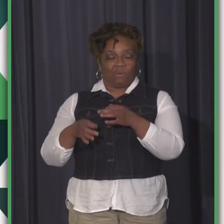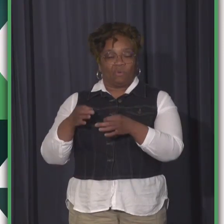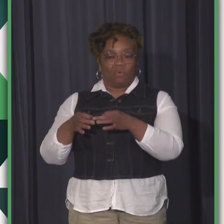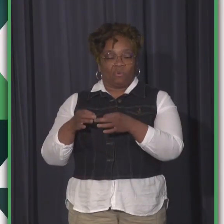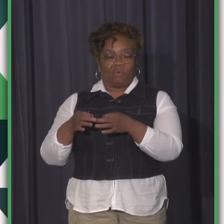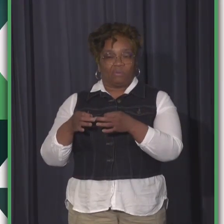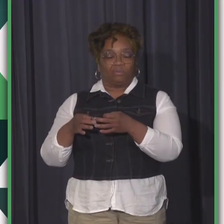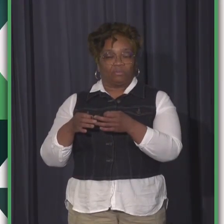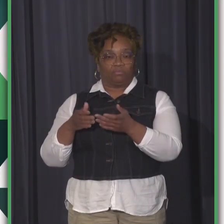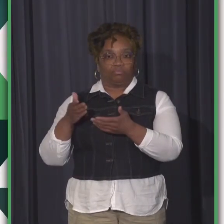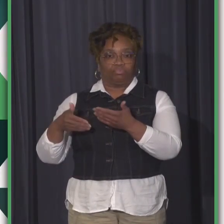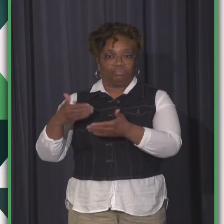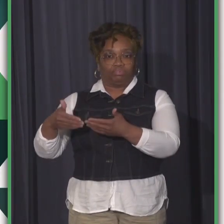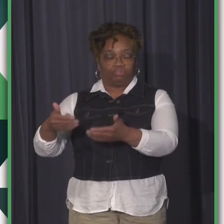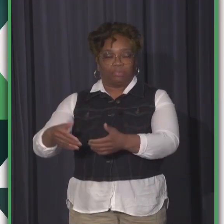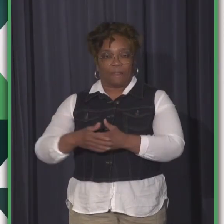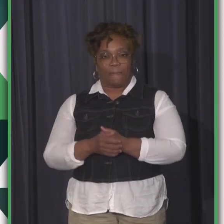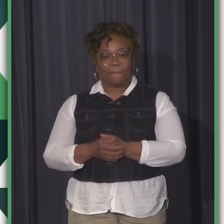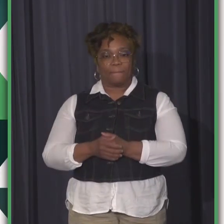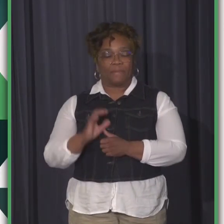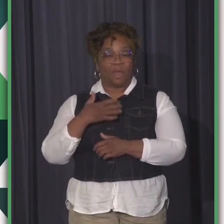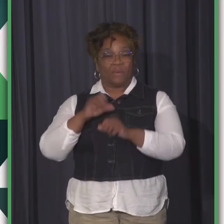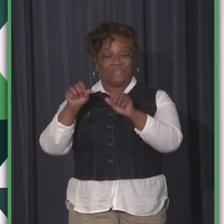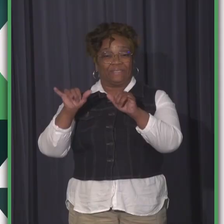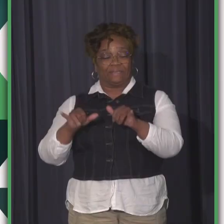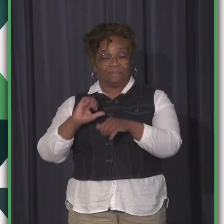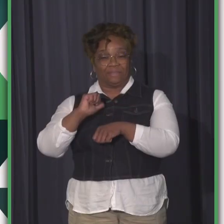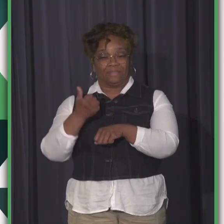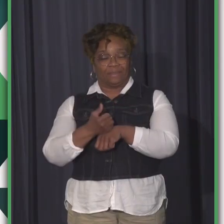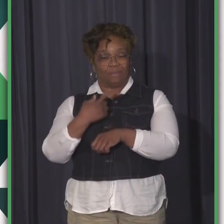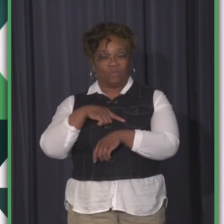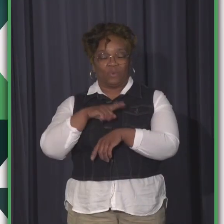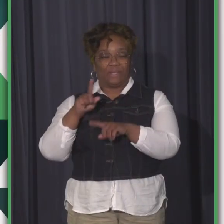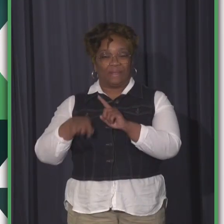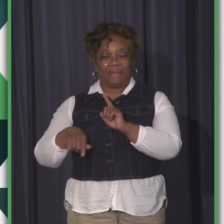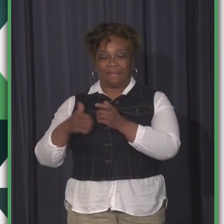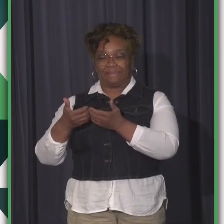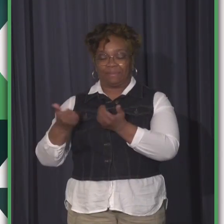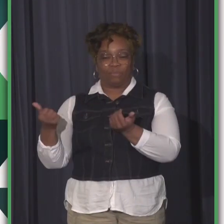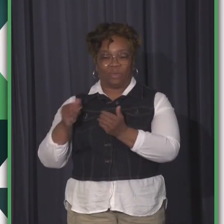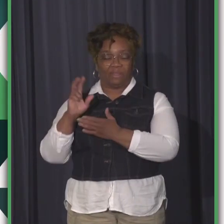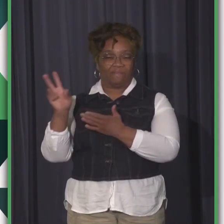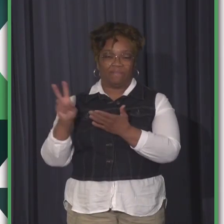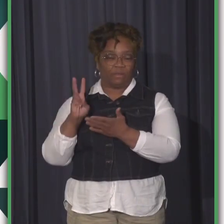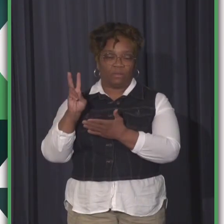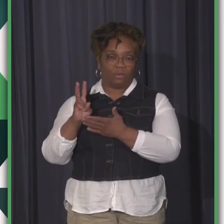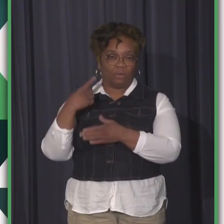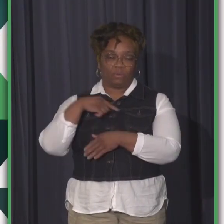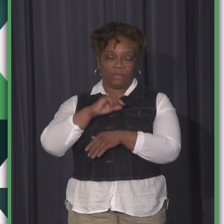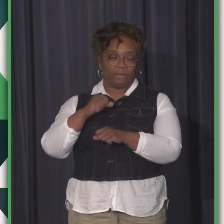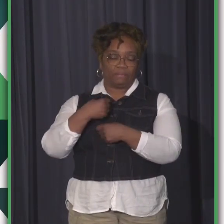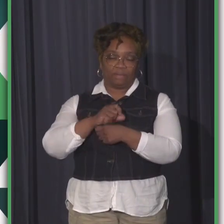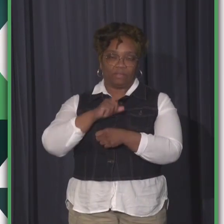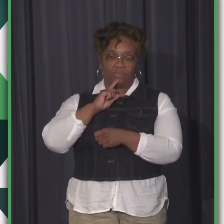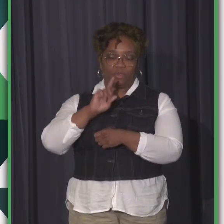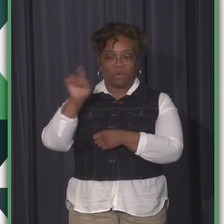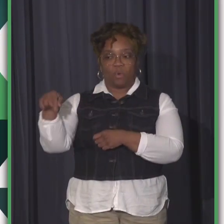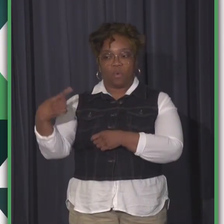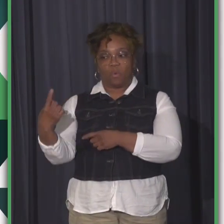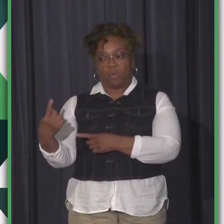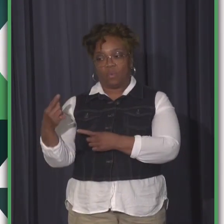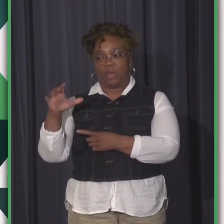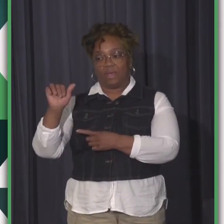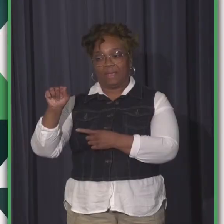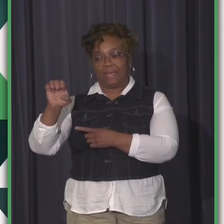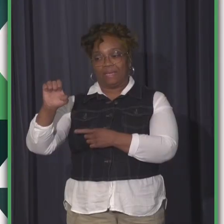is set up, we really have no way of compartmentalizing our video in such a way to where we can ensure that only cases